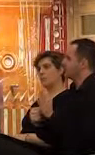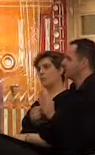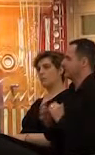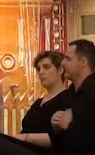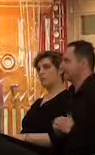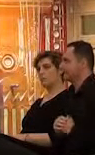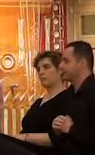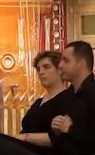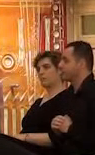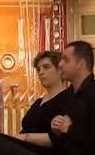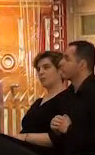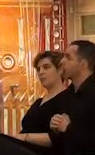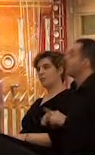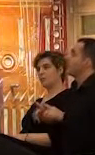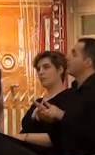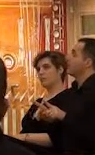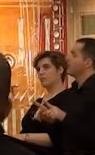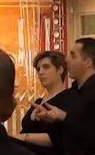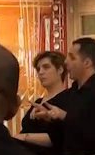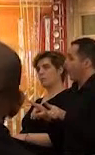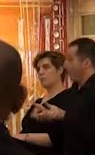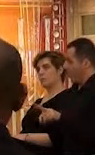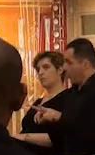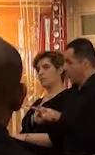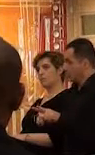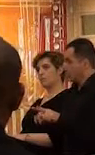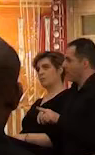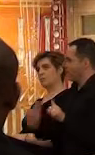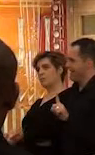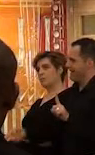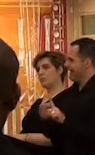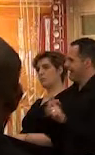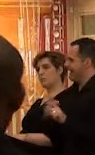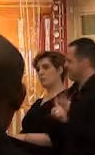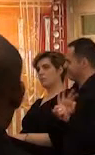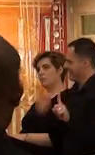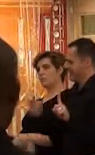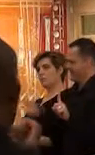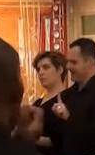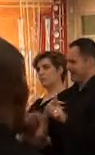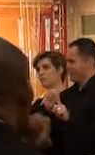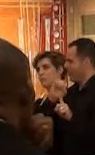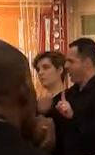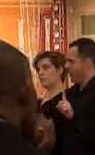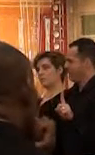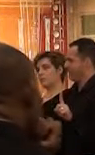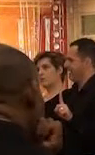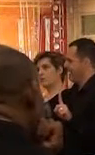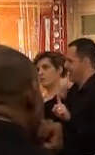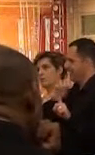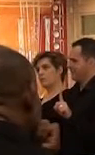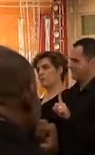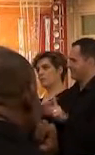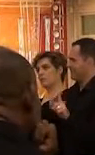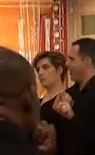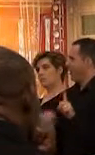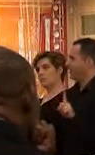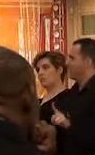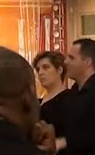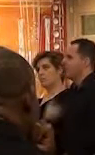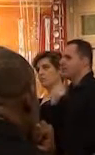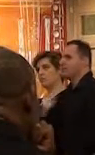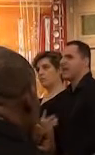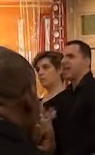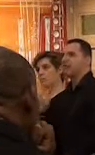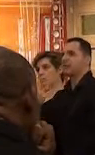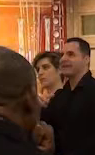also, because we don't ability group, and we don't label children, and we don't talk about children in terms of numbers, and we're not saying, well, all the 3C children do this,